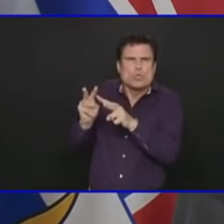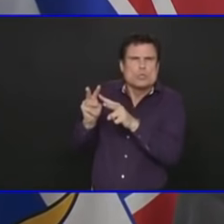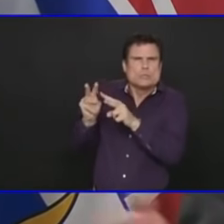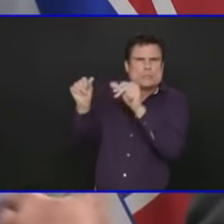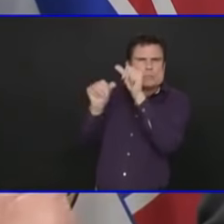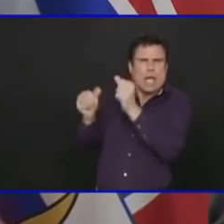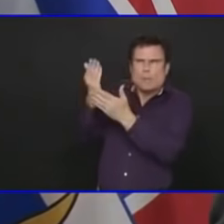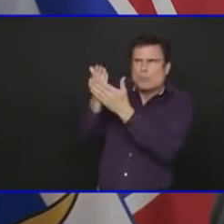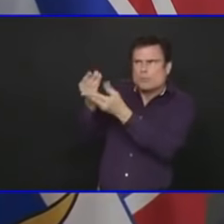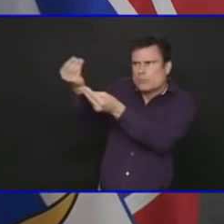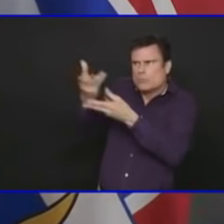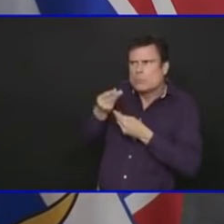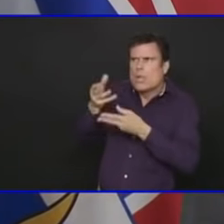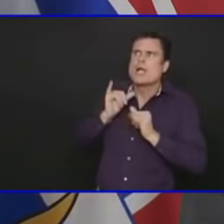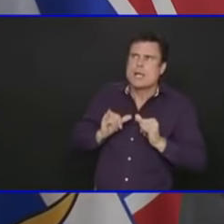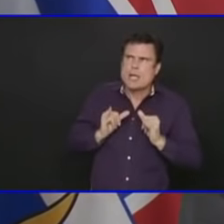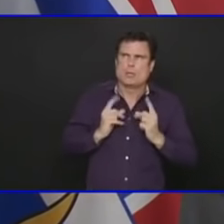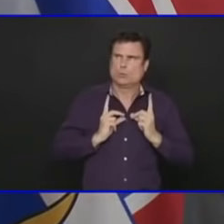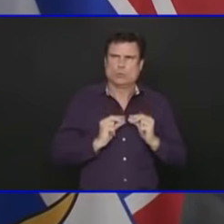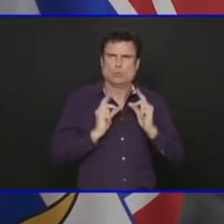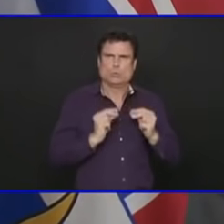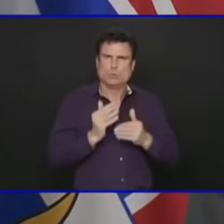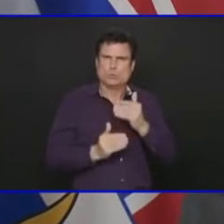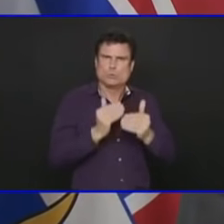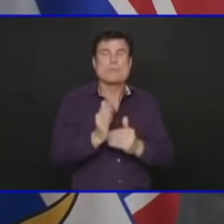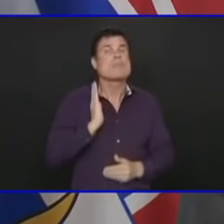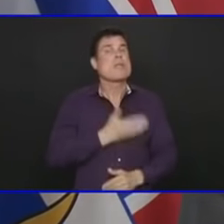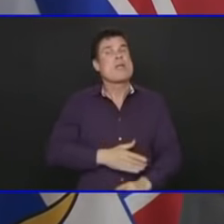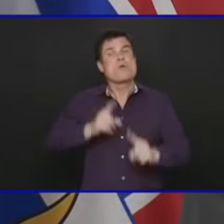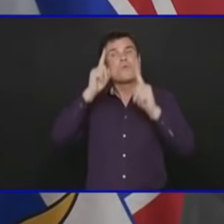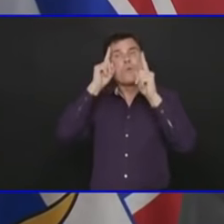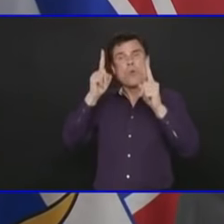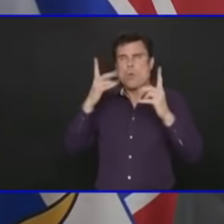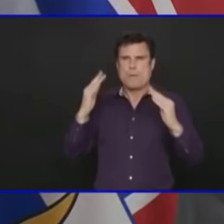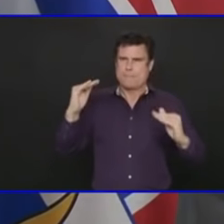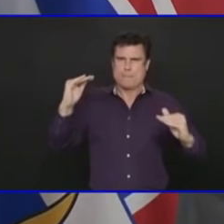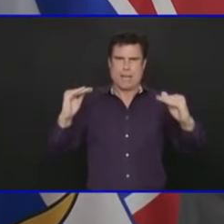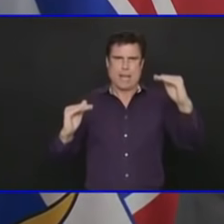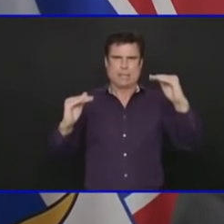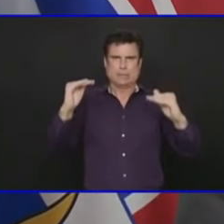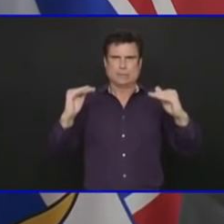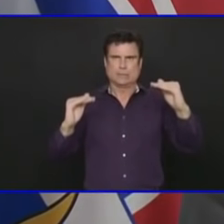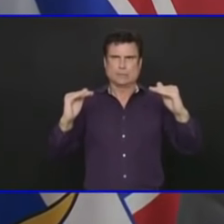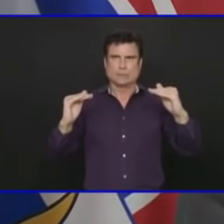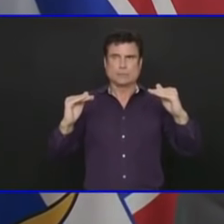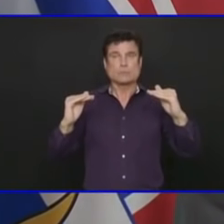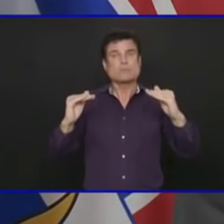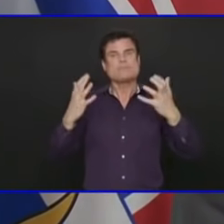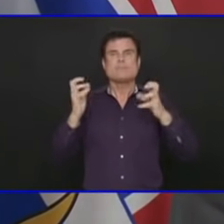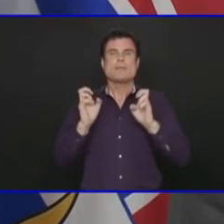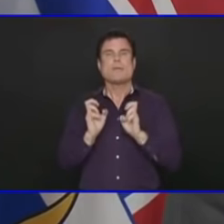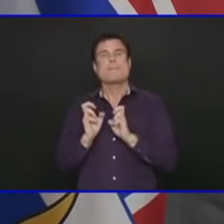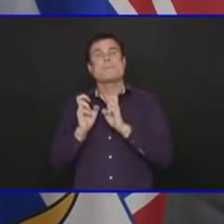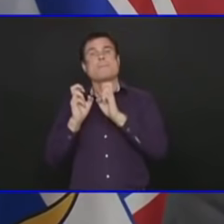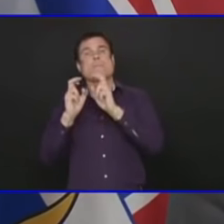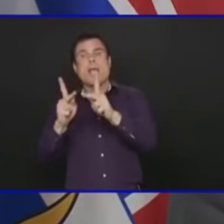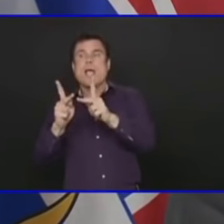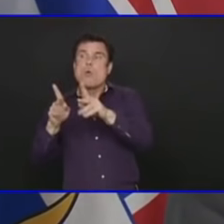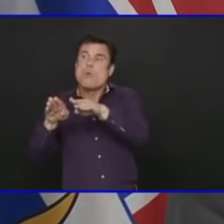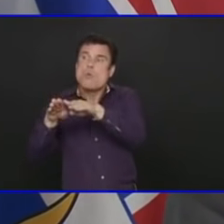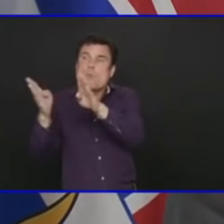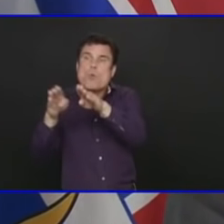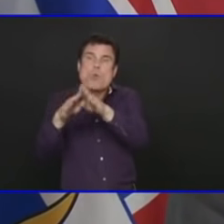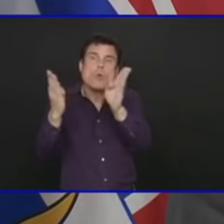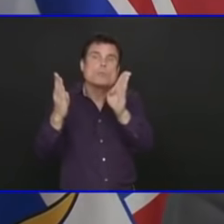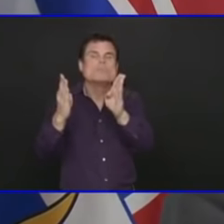right ones for BC, and you've seen from Dr. Henry what many of them are, or the guidance that is going to guide us in